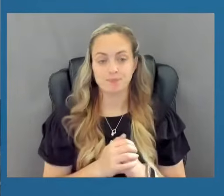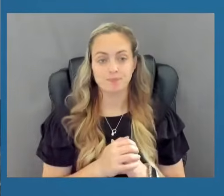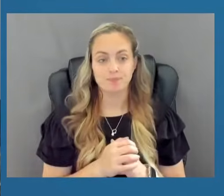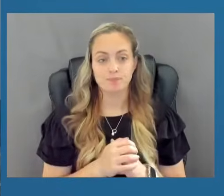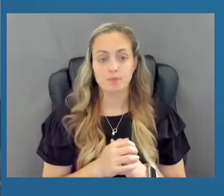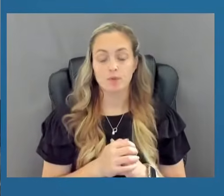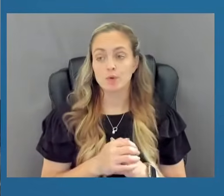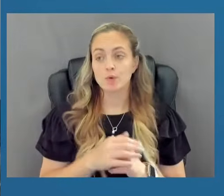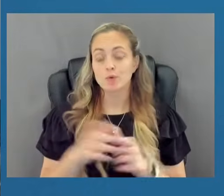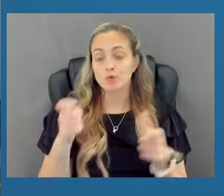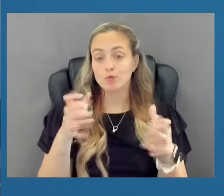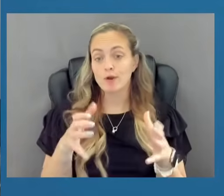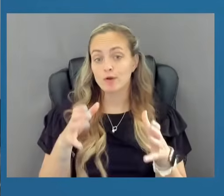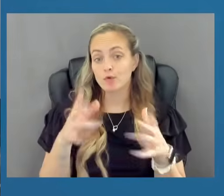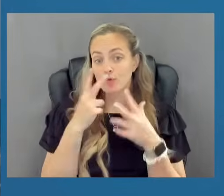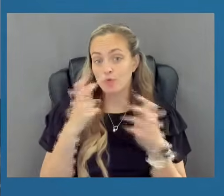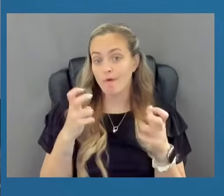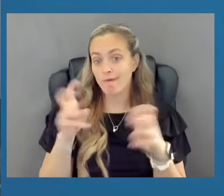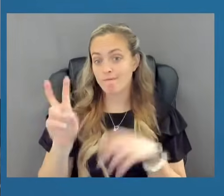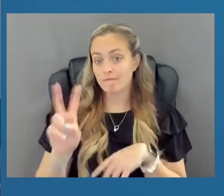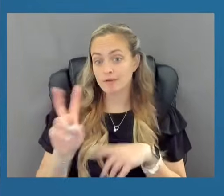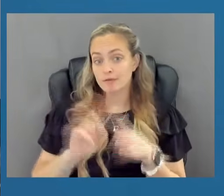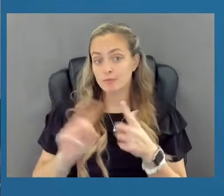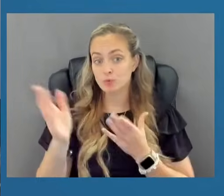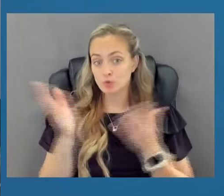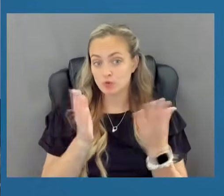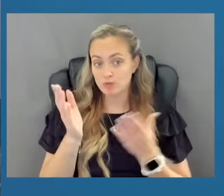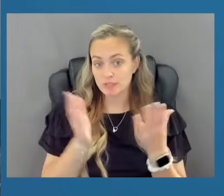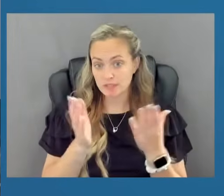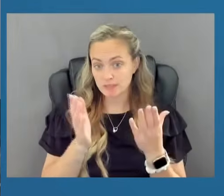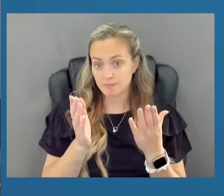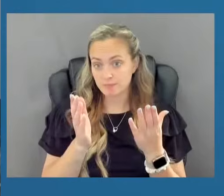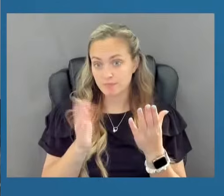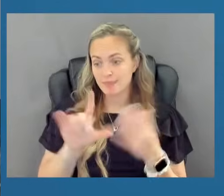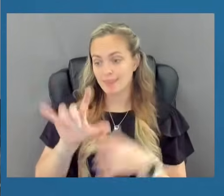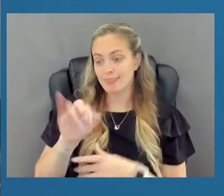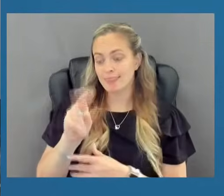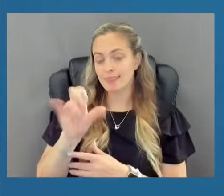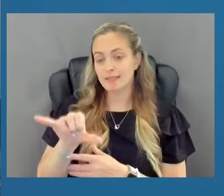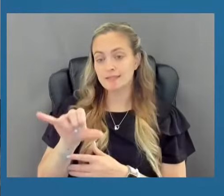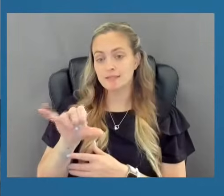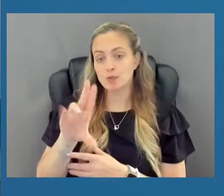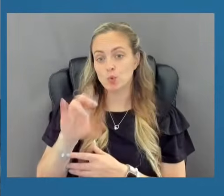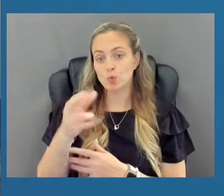Director of Crime Victim Services at St. Peter's Health Partners, Lindsay Cruzan-Muse,